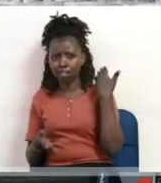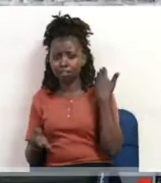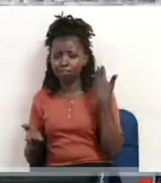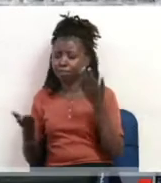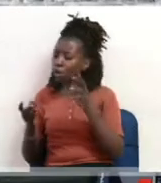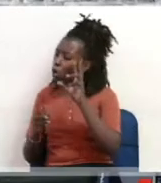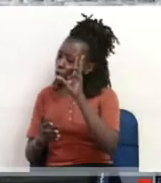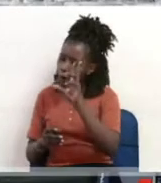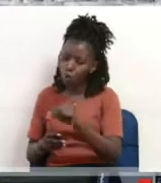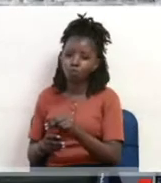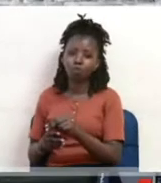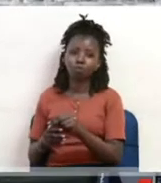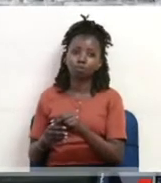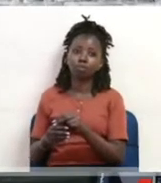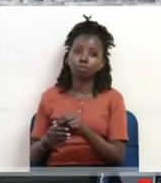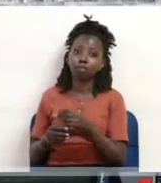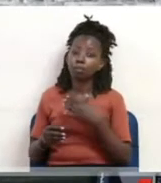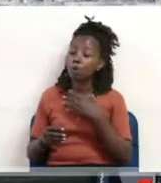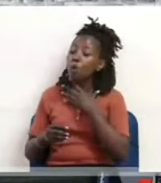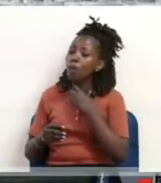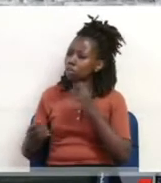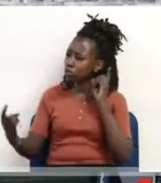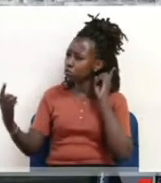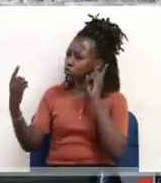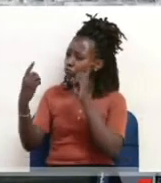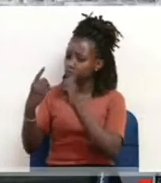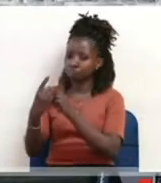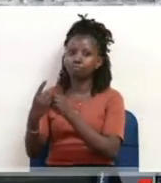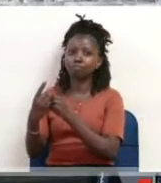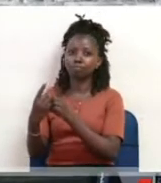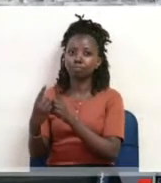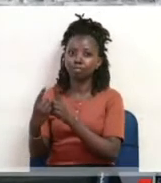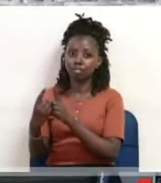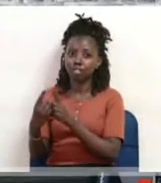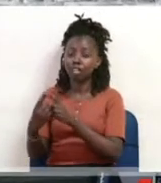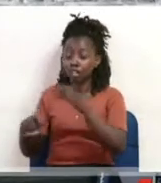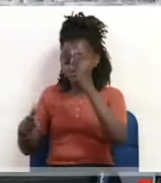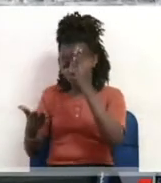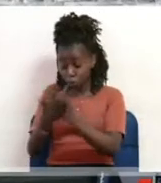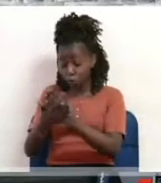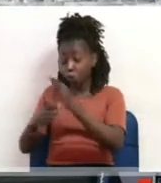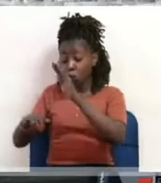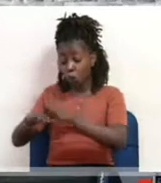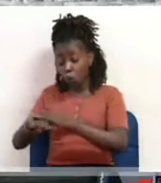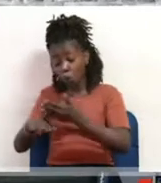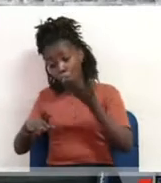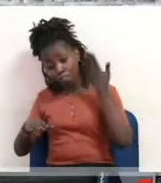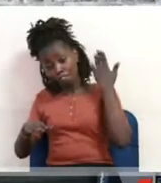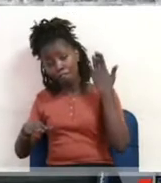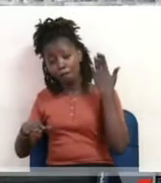No. I want to face it. It was glorious then.